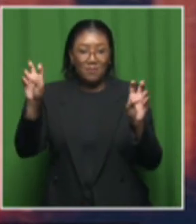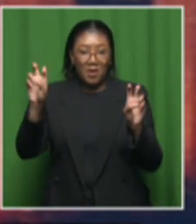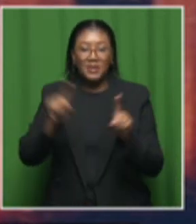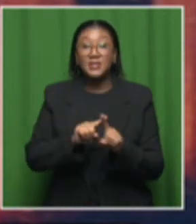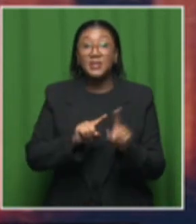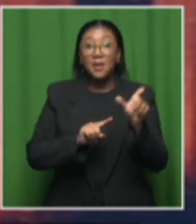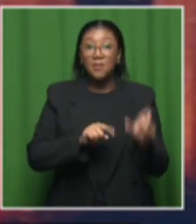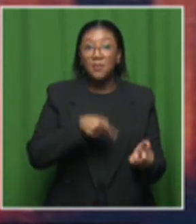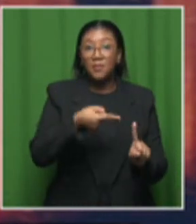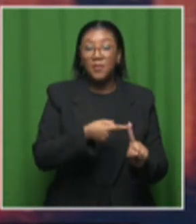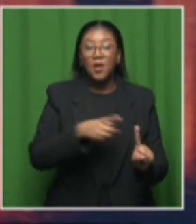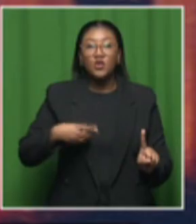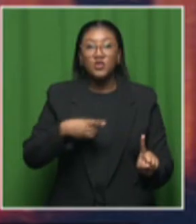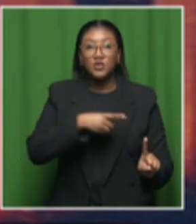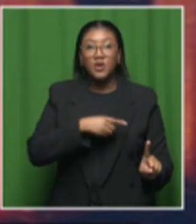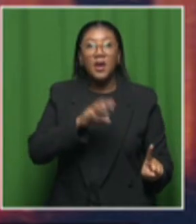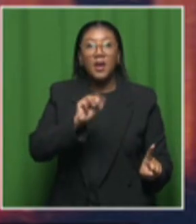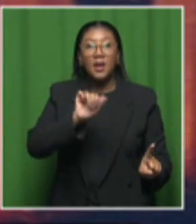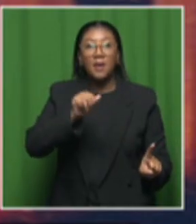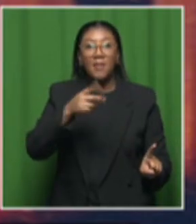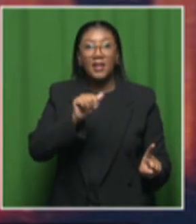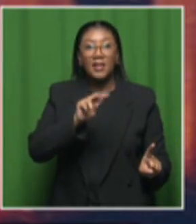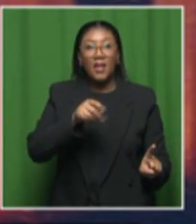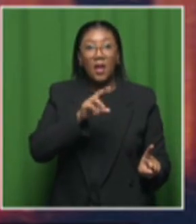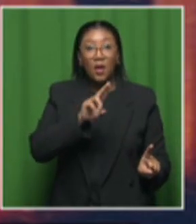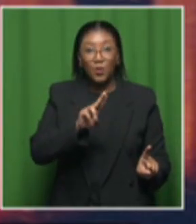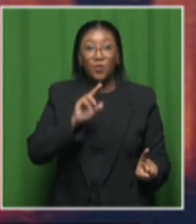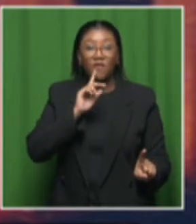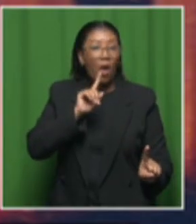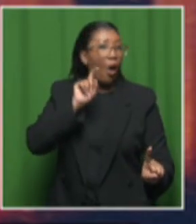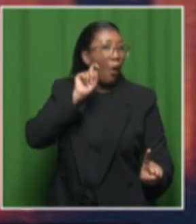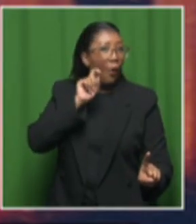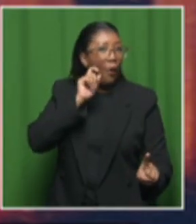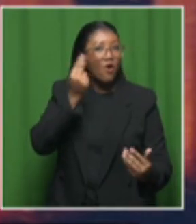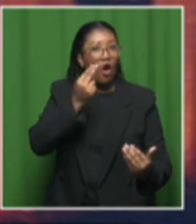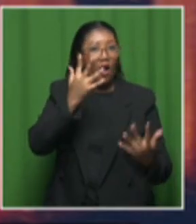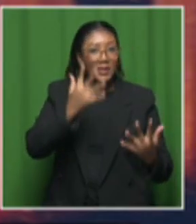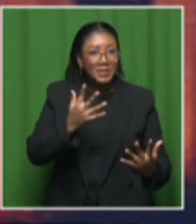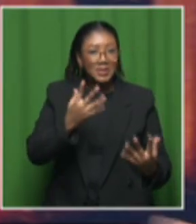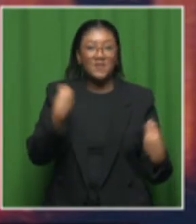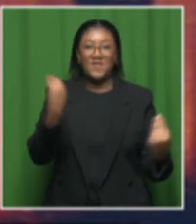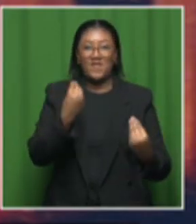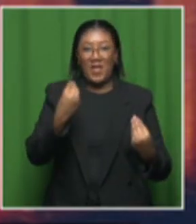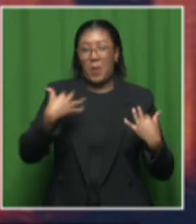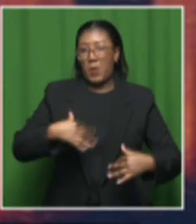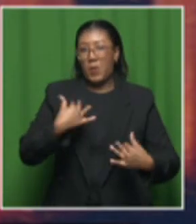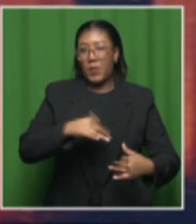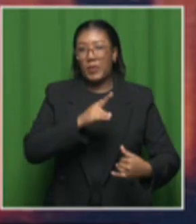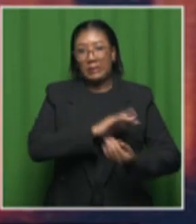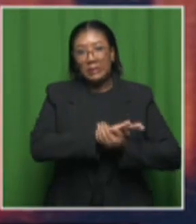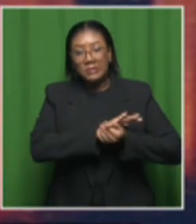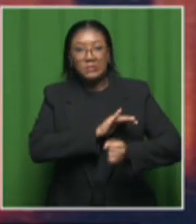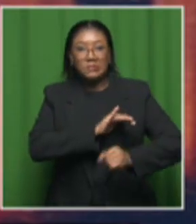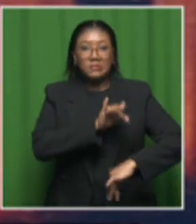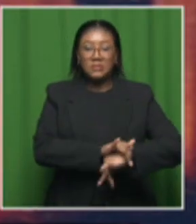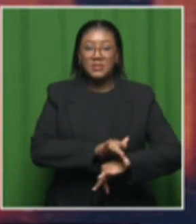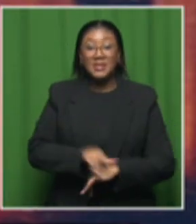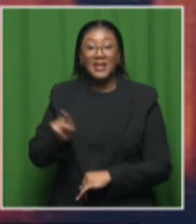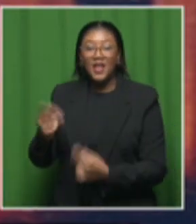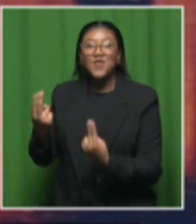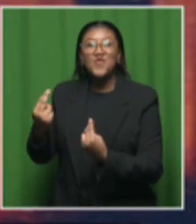Mahlangu, who is a contemporary artist, but with younger artists, Absolutely. right? And what we're doing here is essentially deconstructing the African